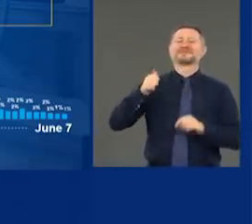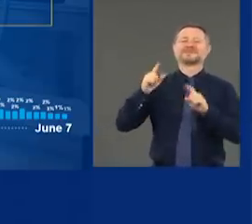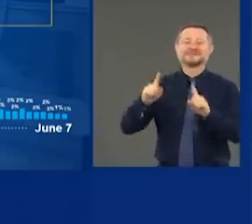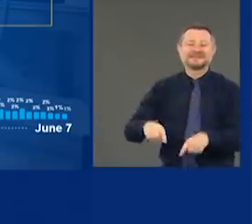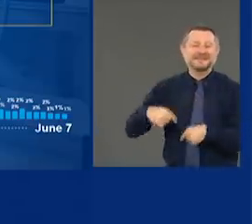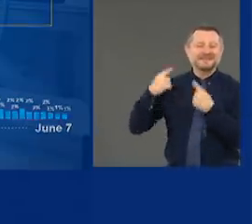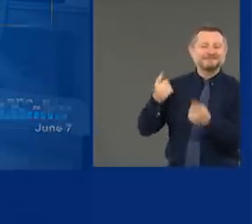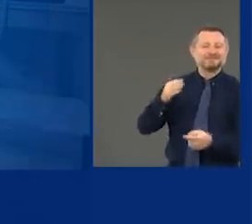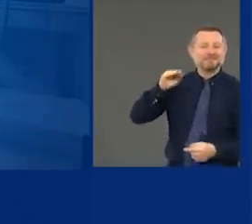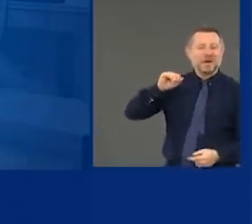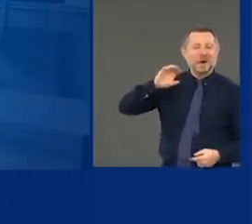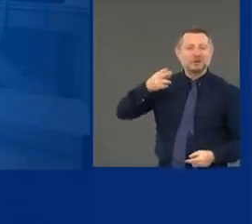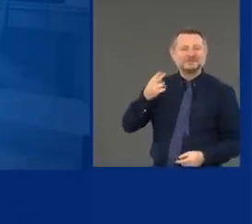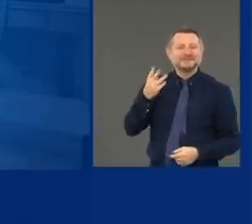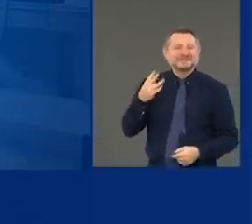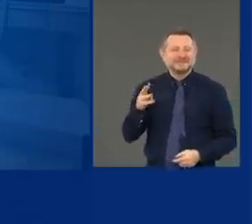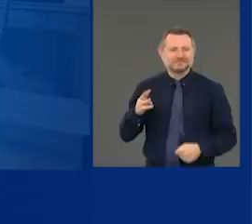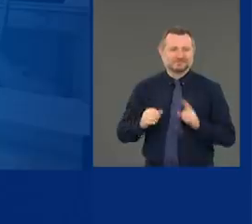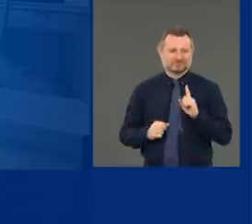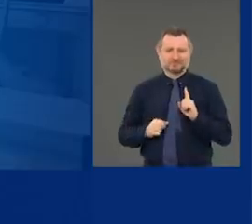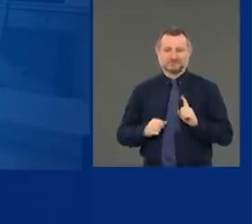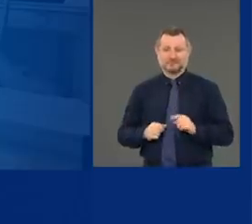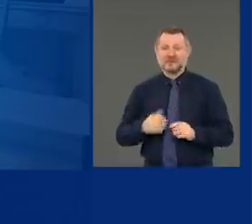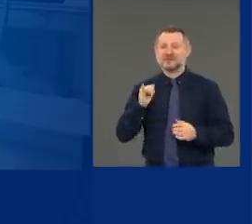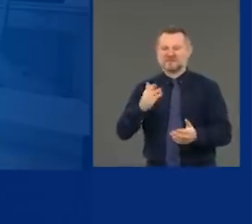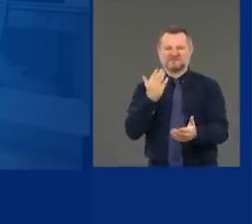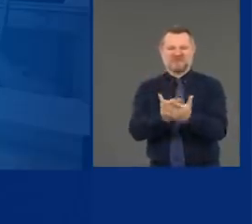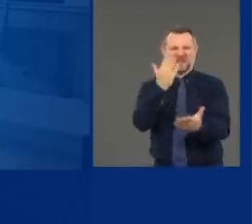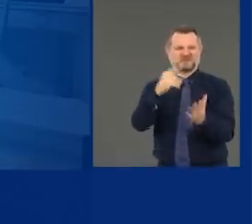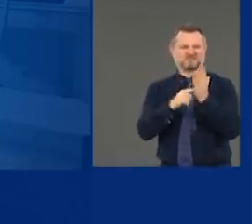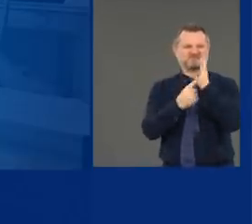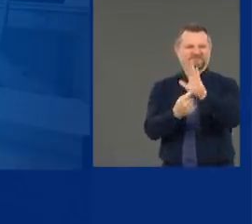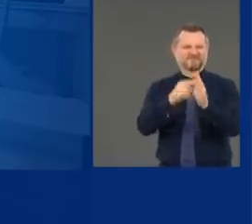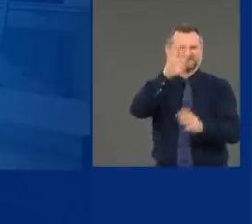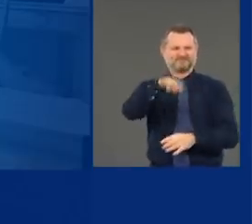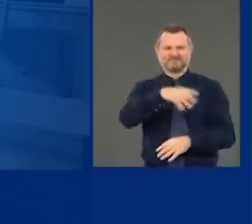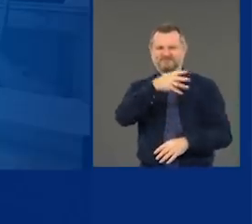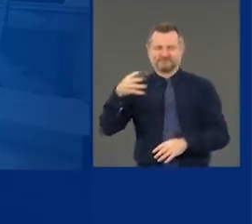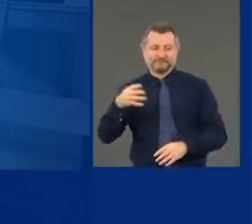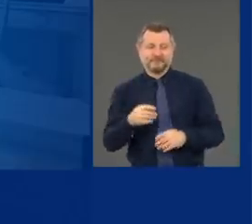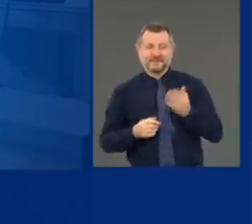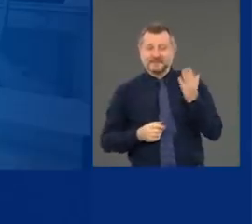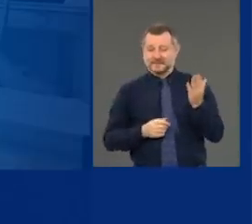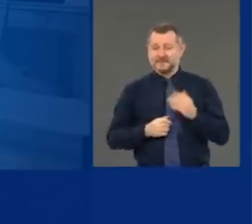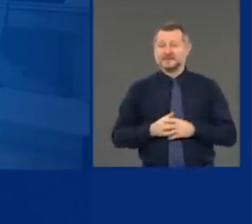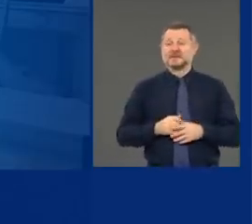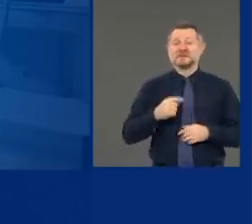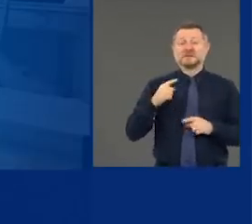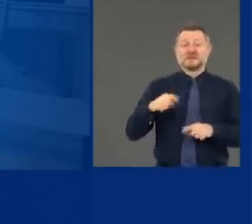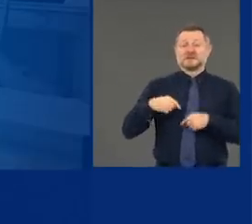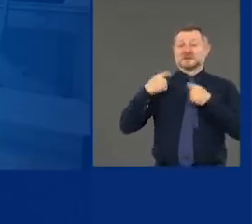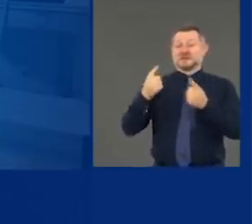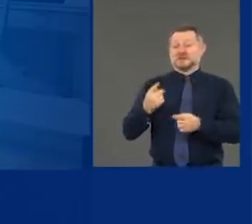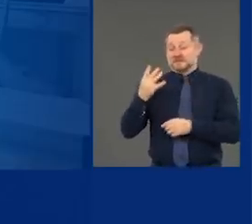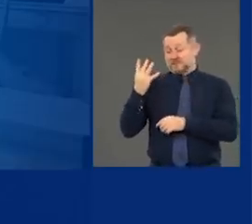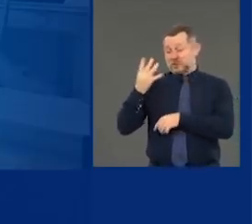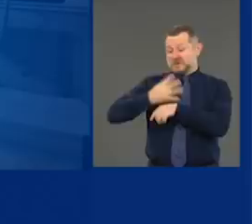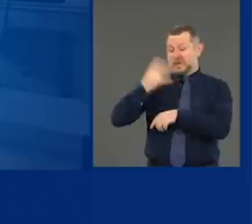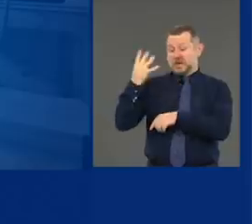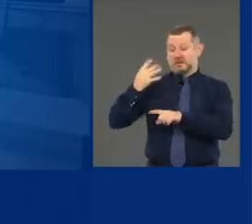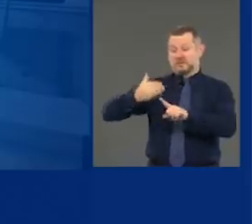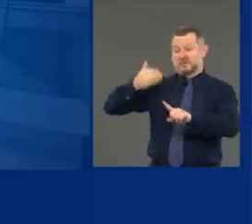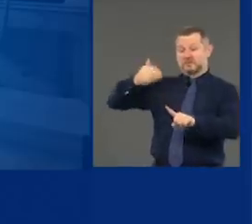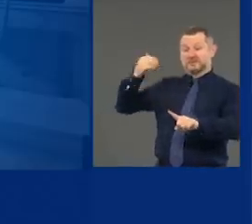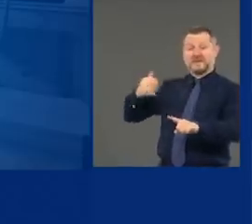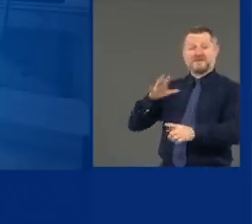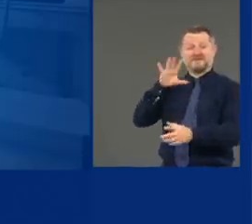16th. That's a fact. Over the past few days, 58,000